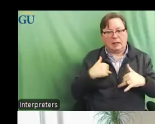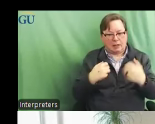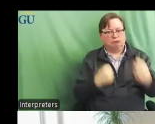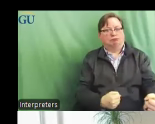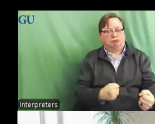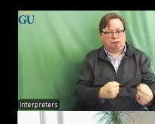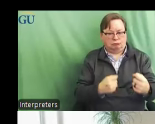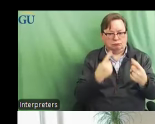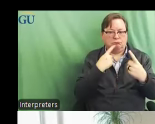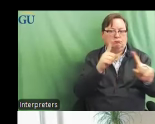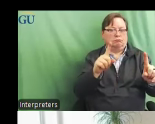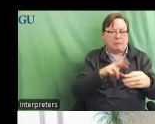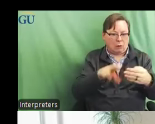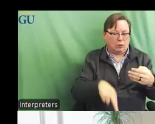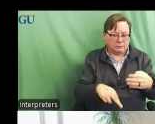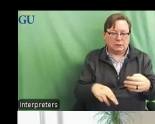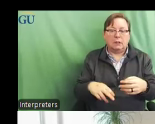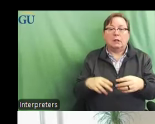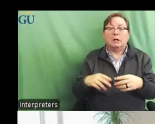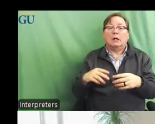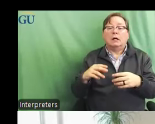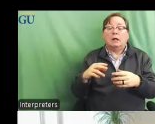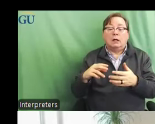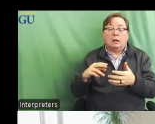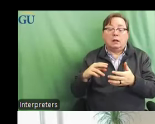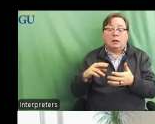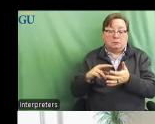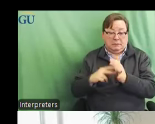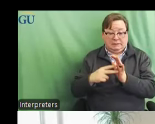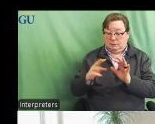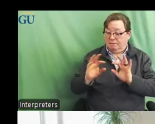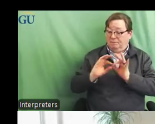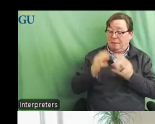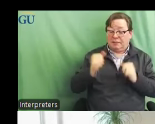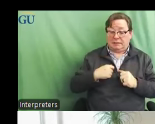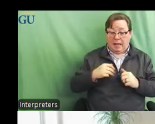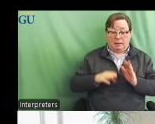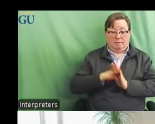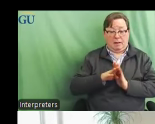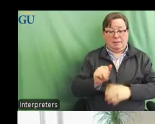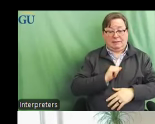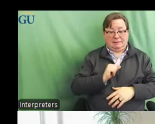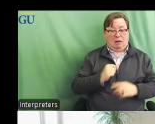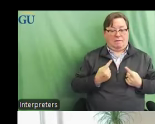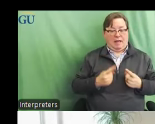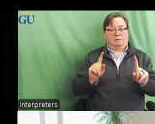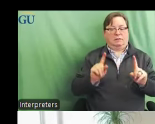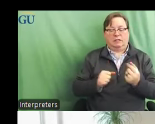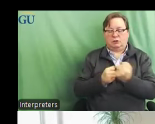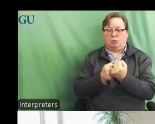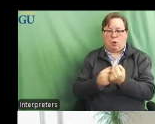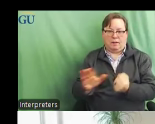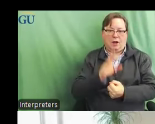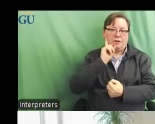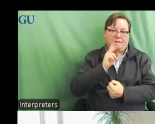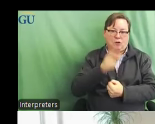really important outcome is that families can develop self-efficacy in supporting their deaf and hard of hearing children. So